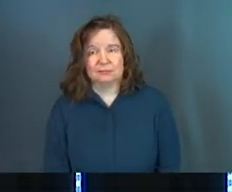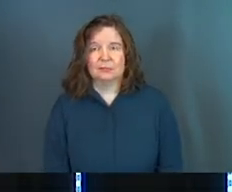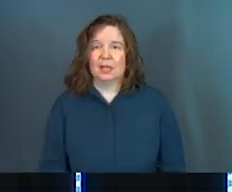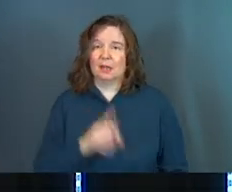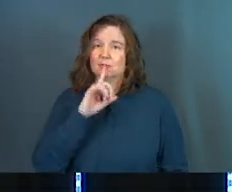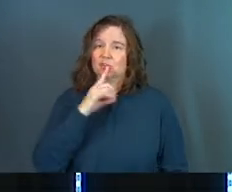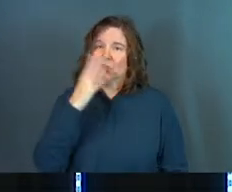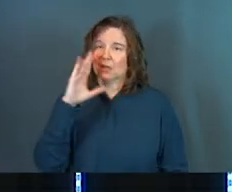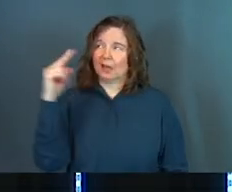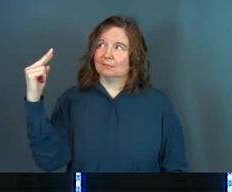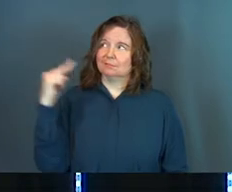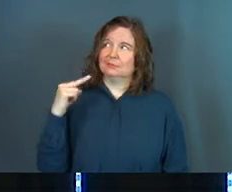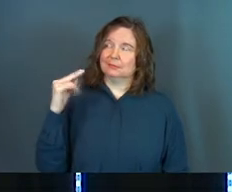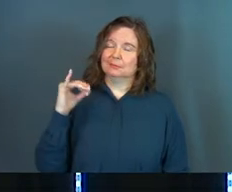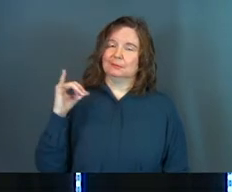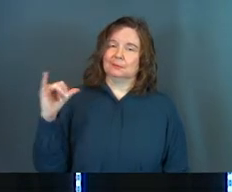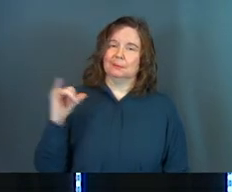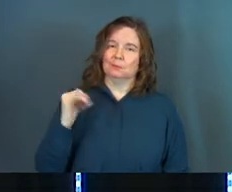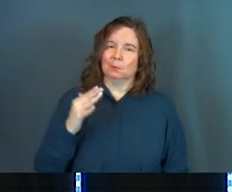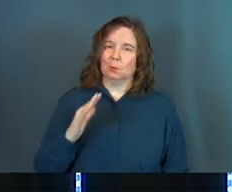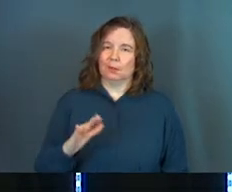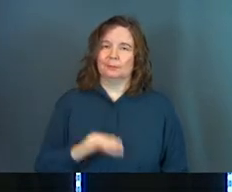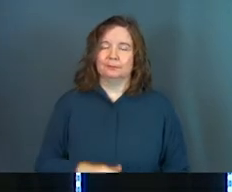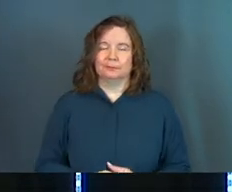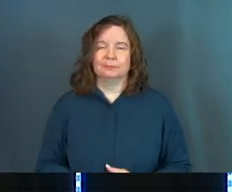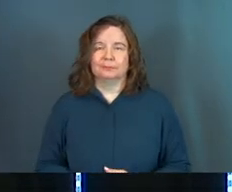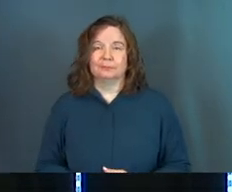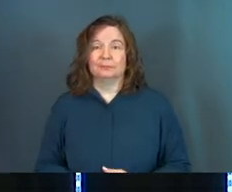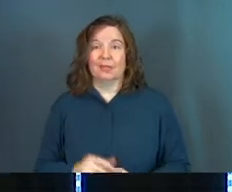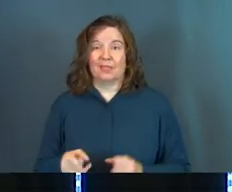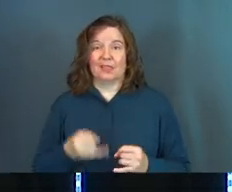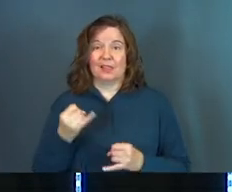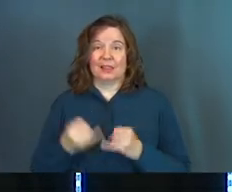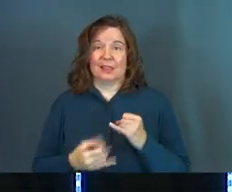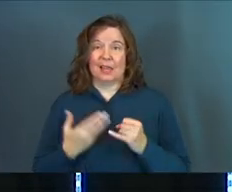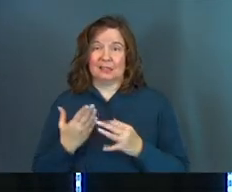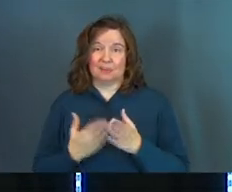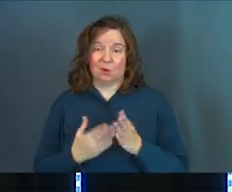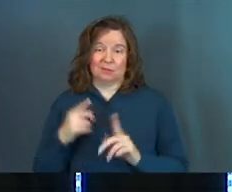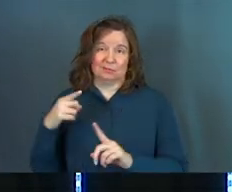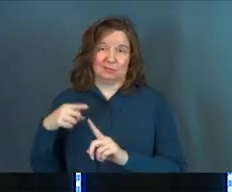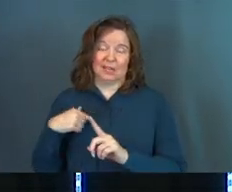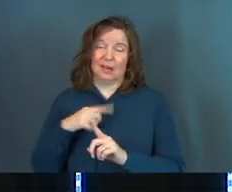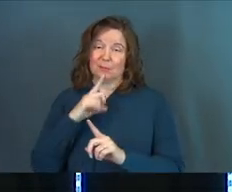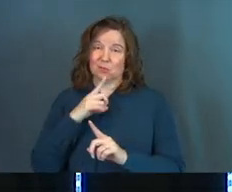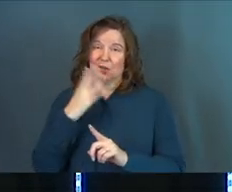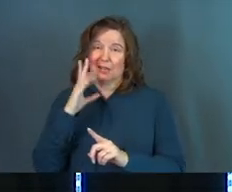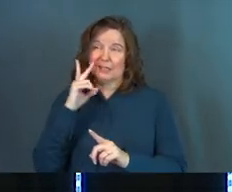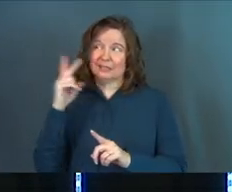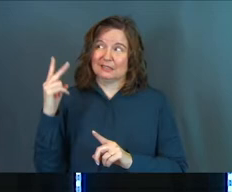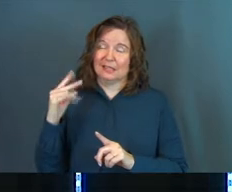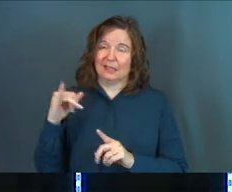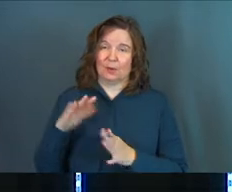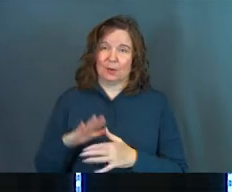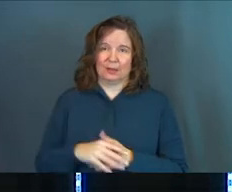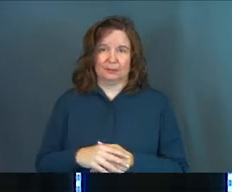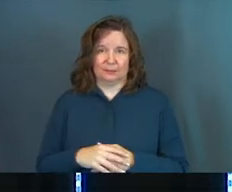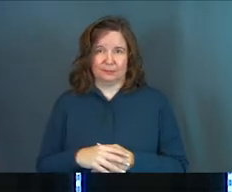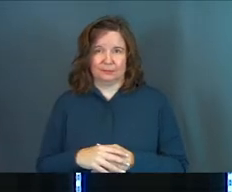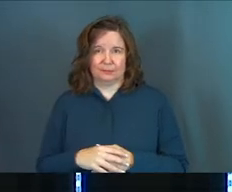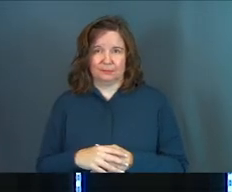I'm pretty sure God sees me that way too. And that last part's where it's at. And I'm pretty sure God sees it that way too.